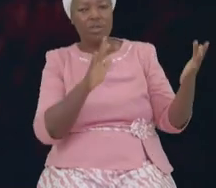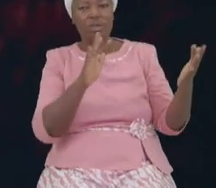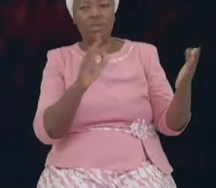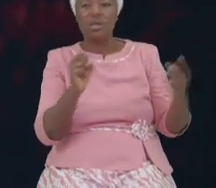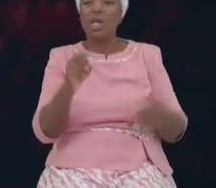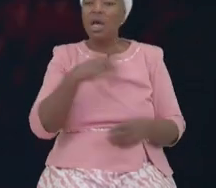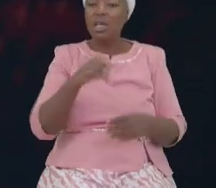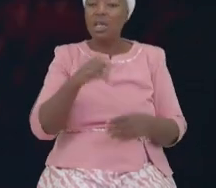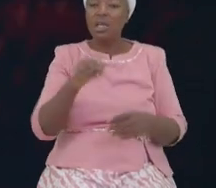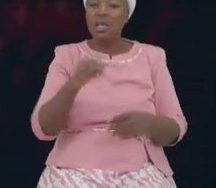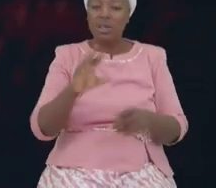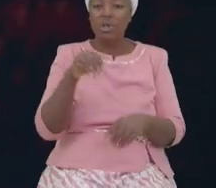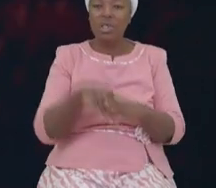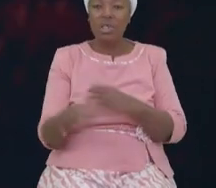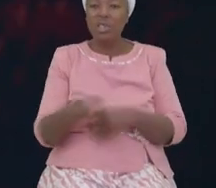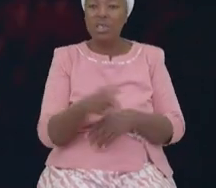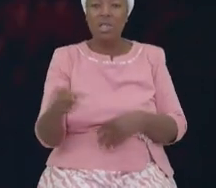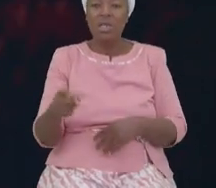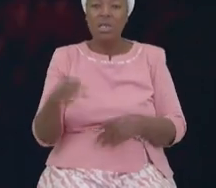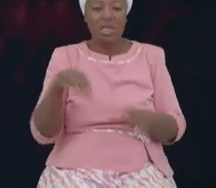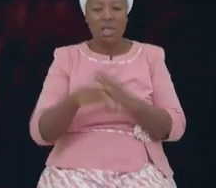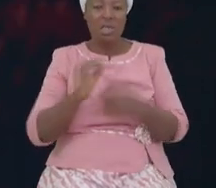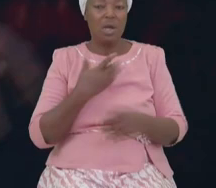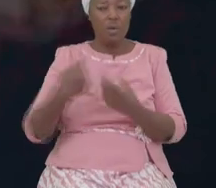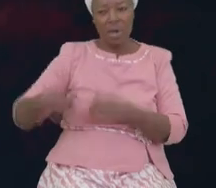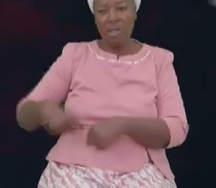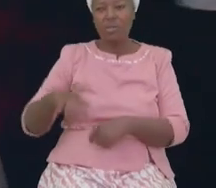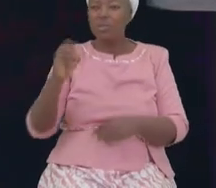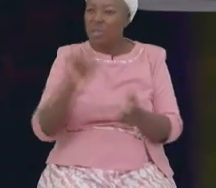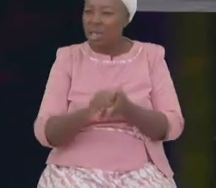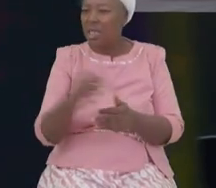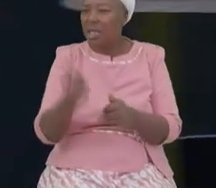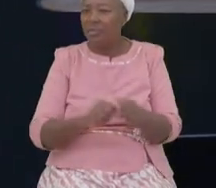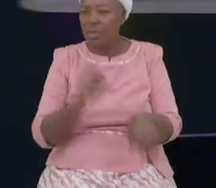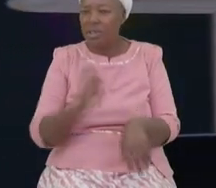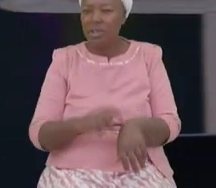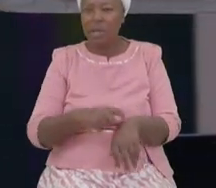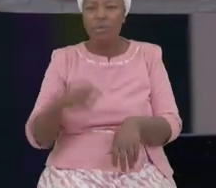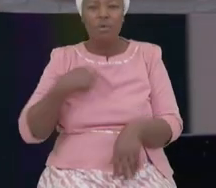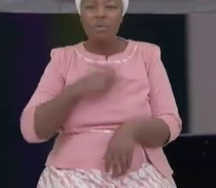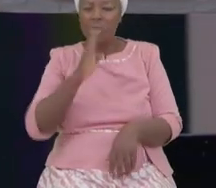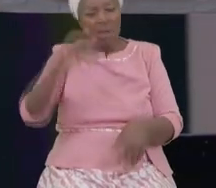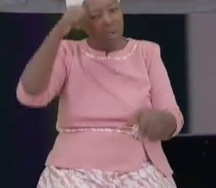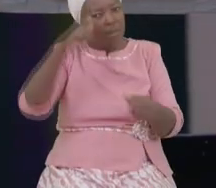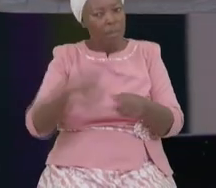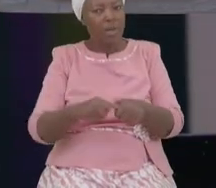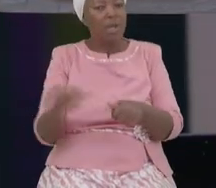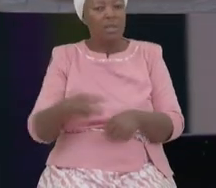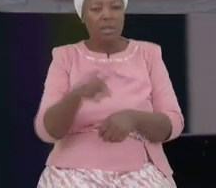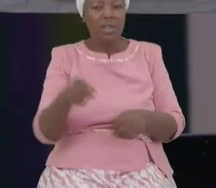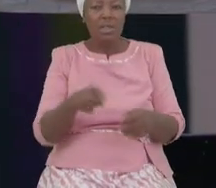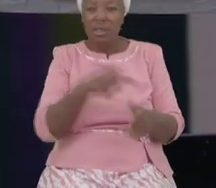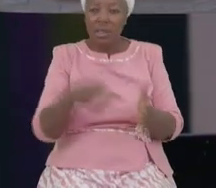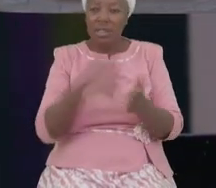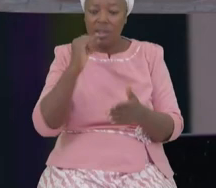the conditions in our heart, so that every time we'll be remembering, this is